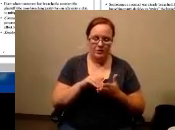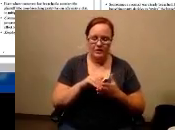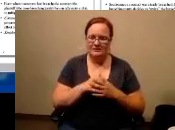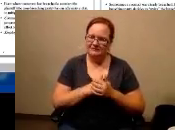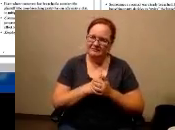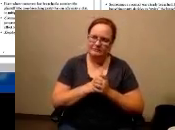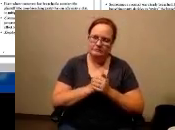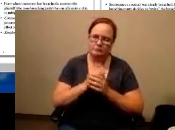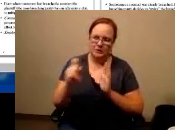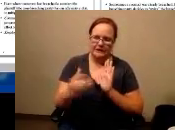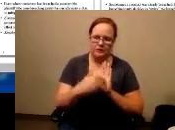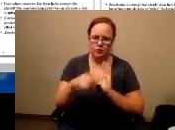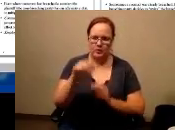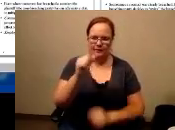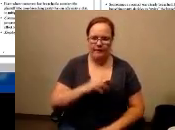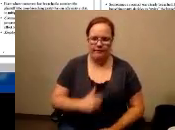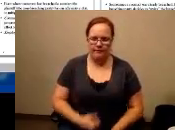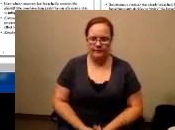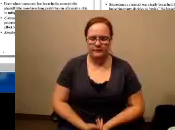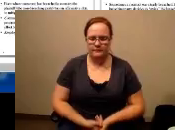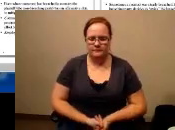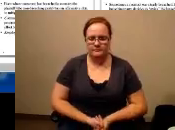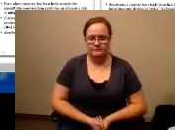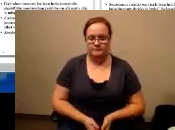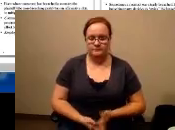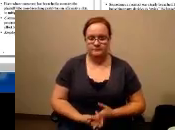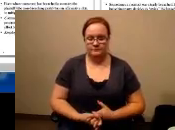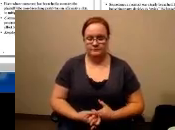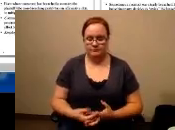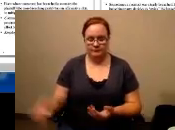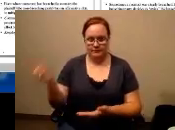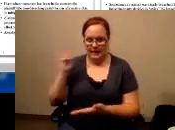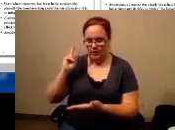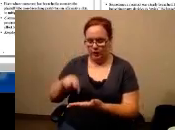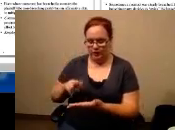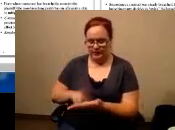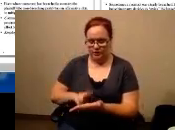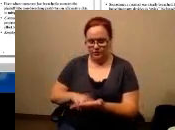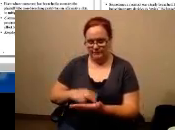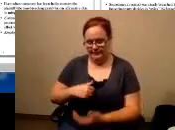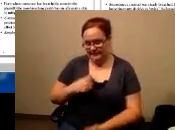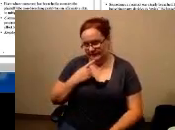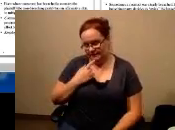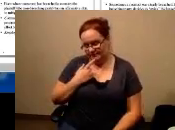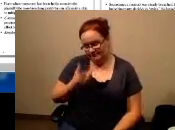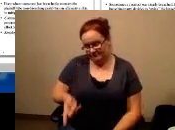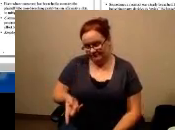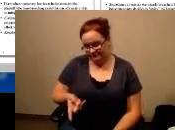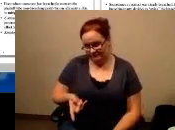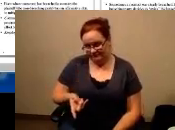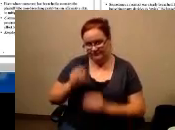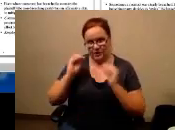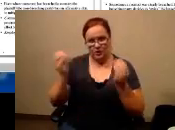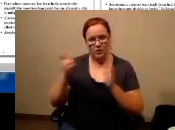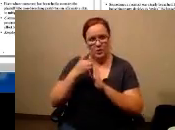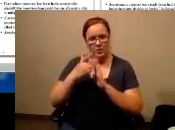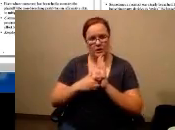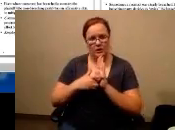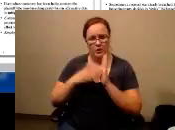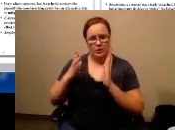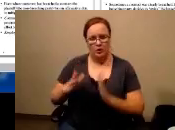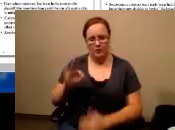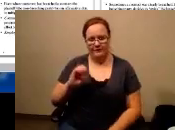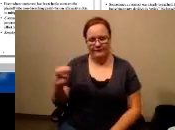We need to sue that guy. And I would look at the contract and I would say, you don't have an attorney fee clause. And they're going to be